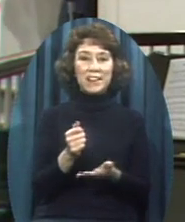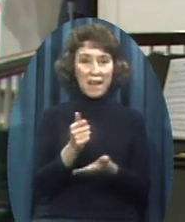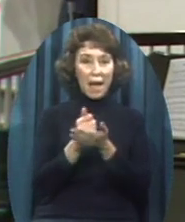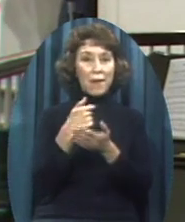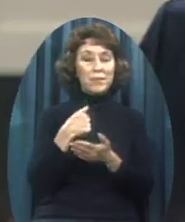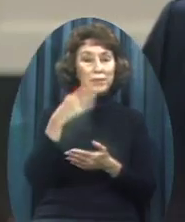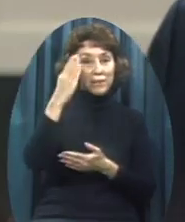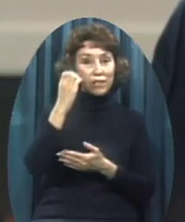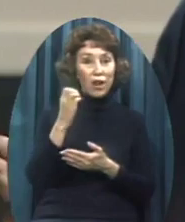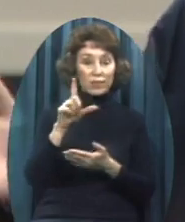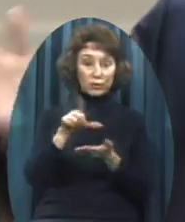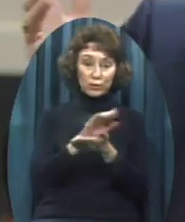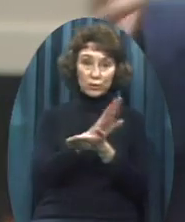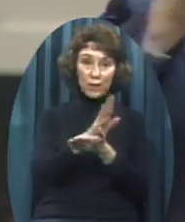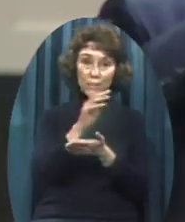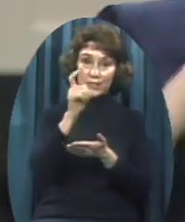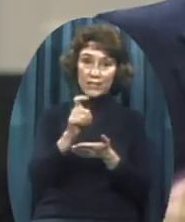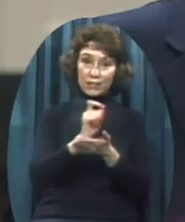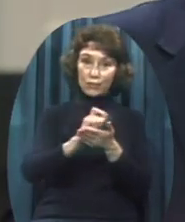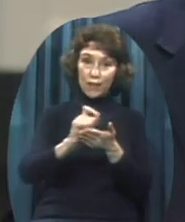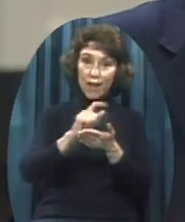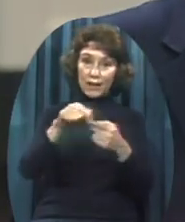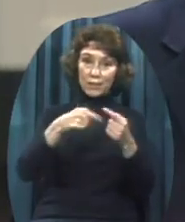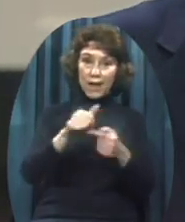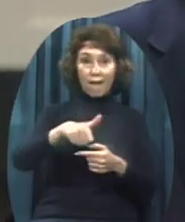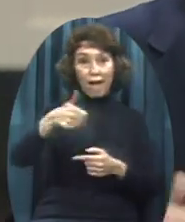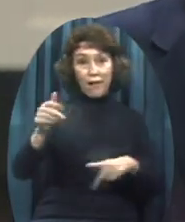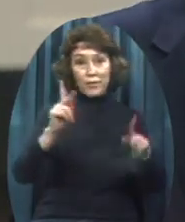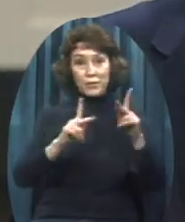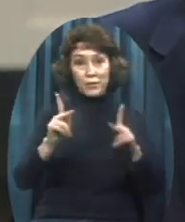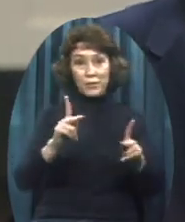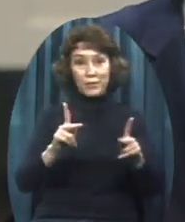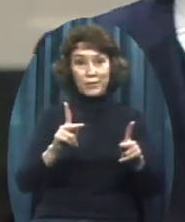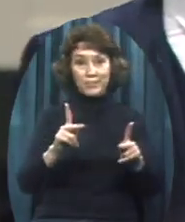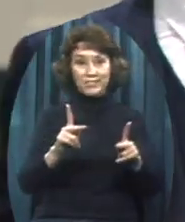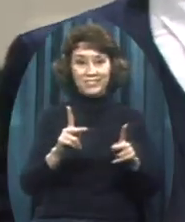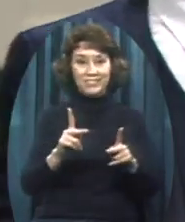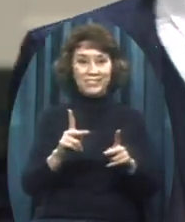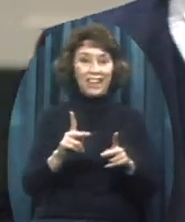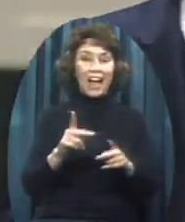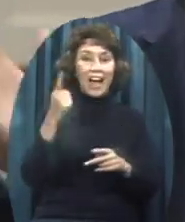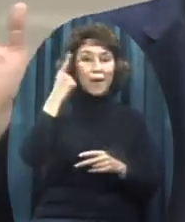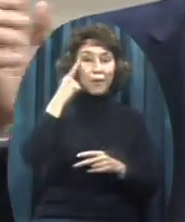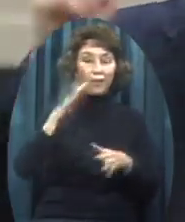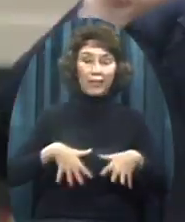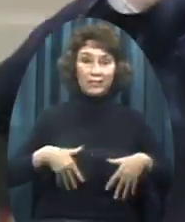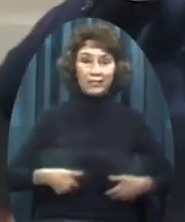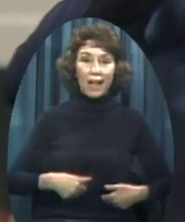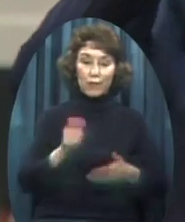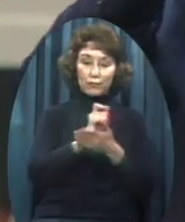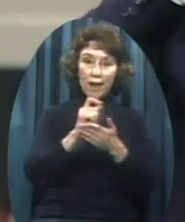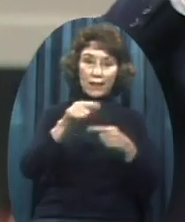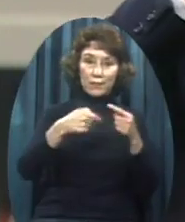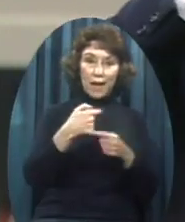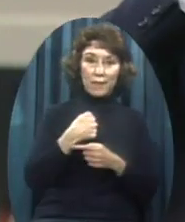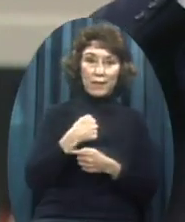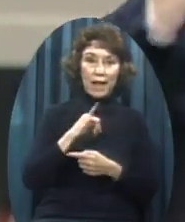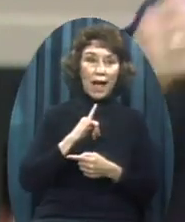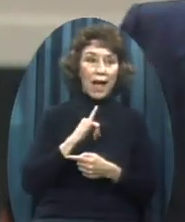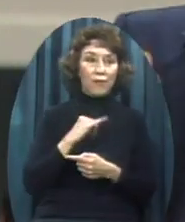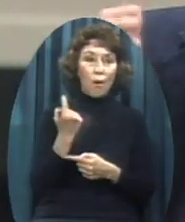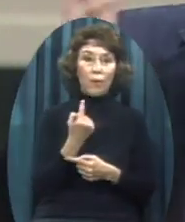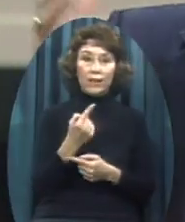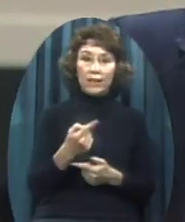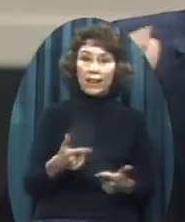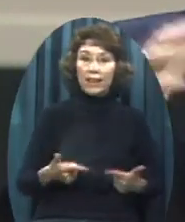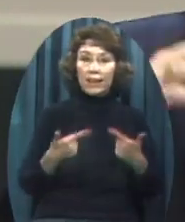in a while. There's just not much more they can dig up on me. I've only lived 48 years. I've only, you know, had 365 days a year. And